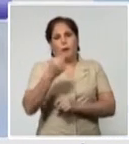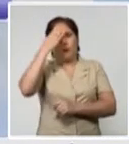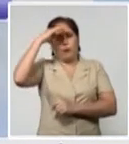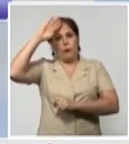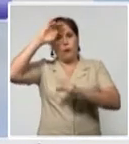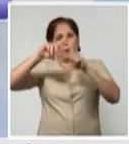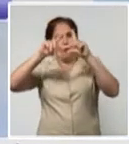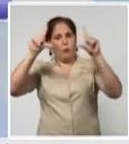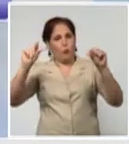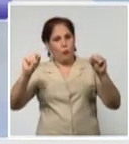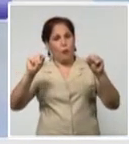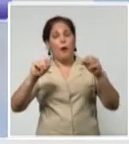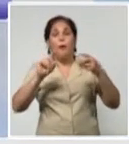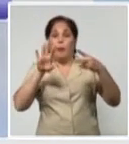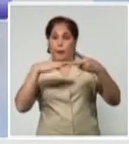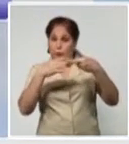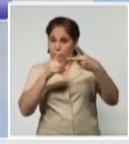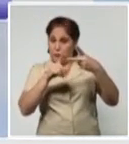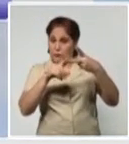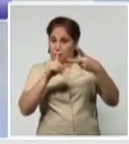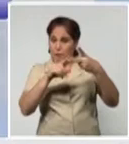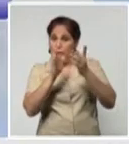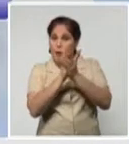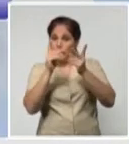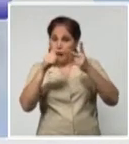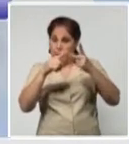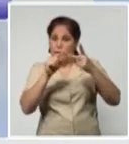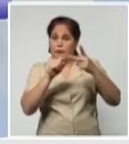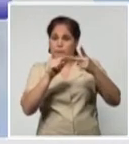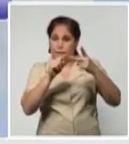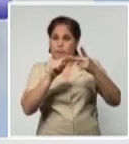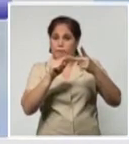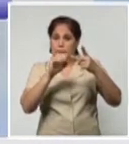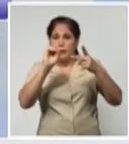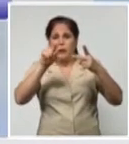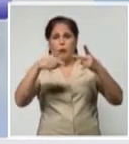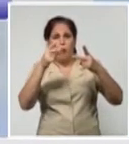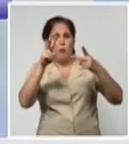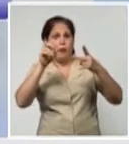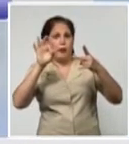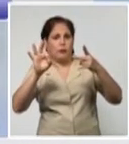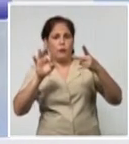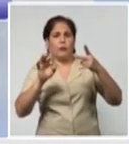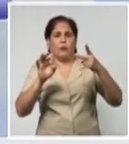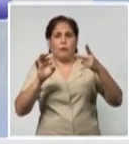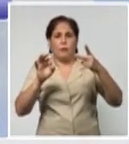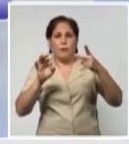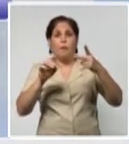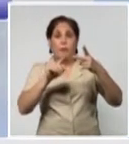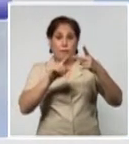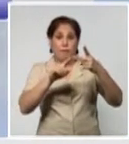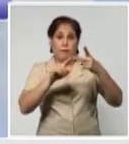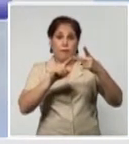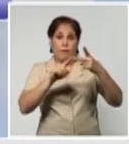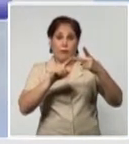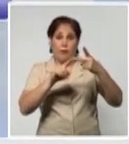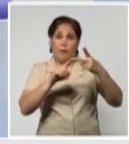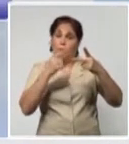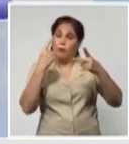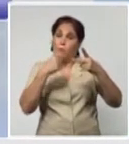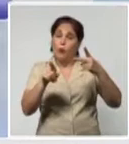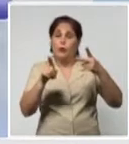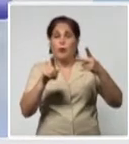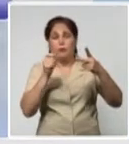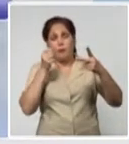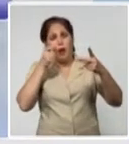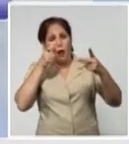lowered its rate, is still the highest in the country. It is followed by the province of Matanzas with 0.28 rate, which is